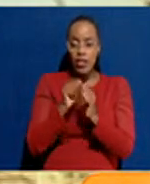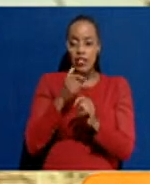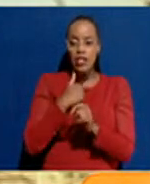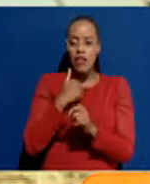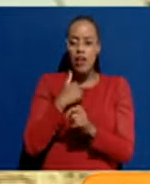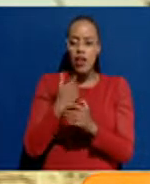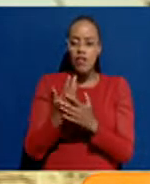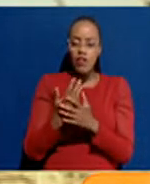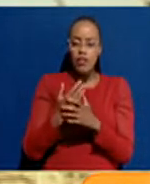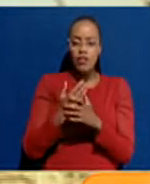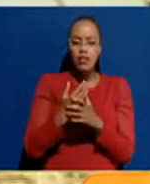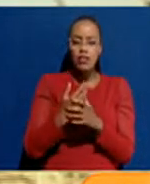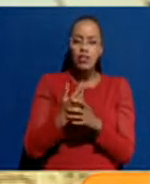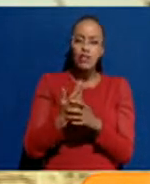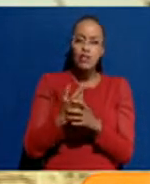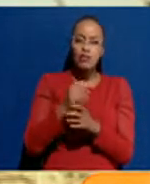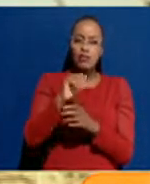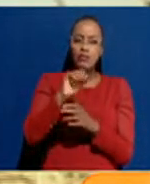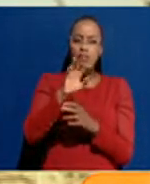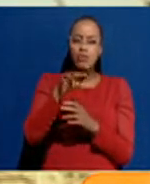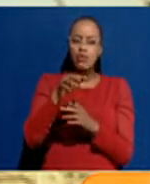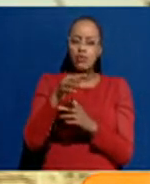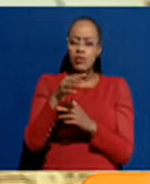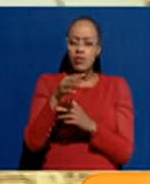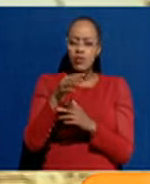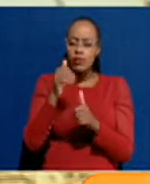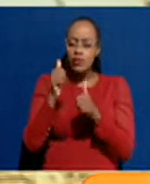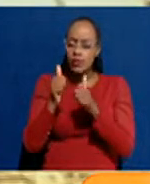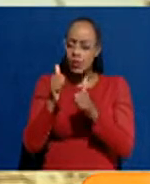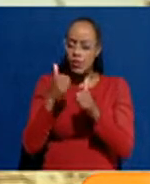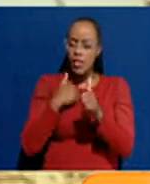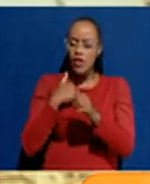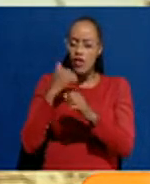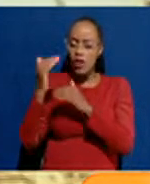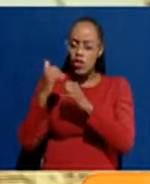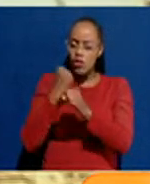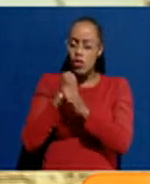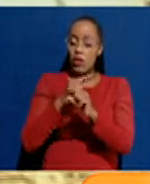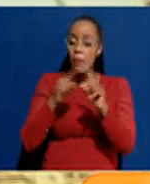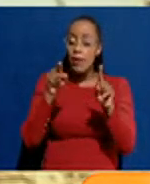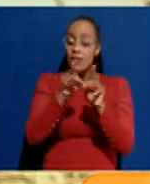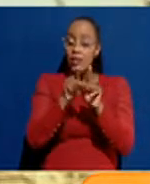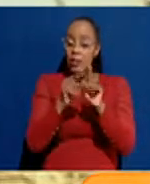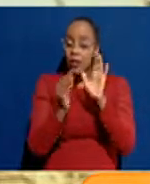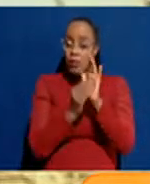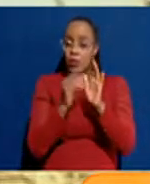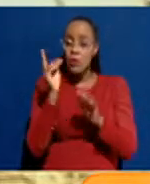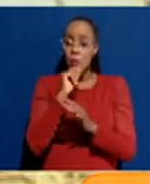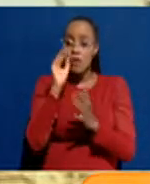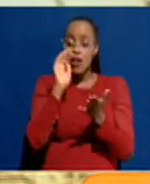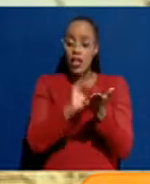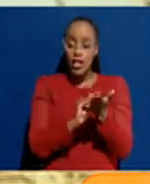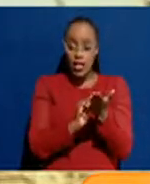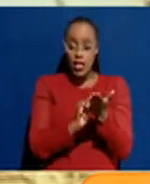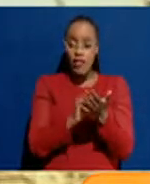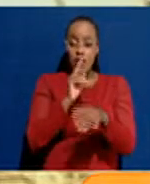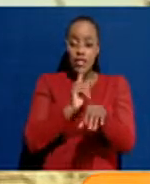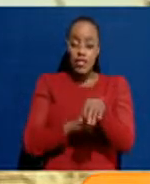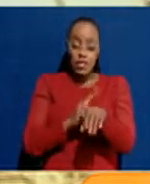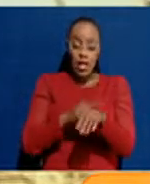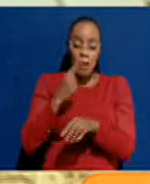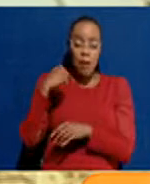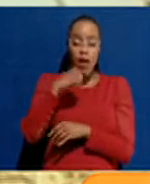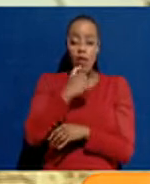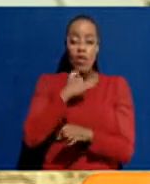consignment of close to 400. So definitely we'd be able to alleviate that. But what does compound it, Sam, again, is that when we have a lot